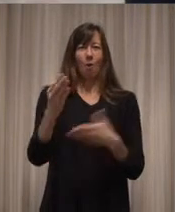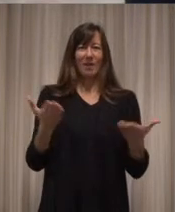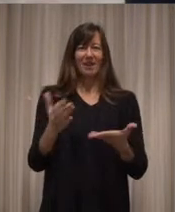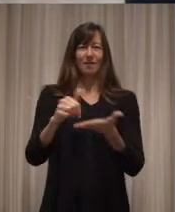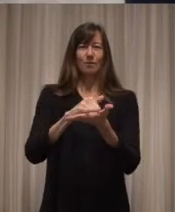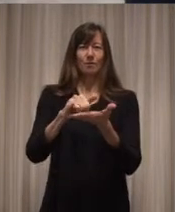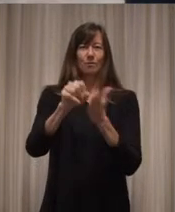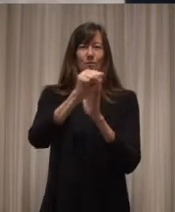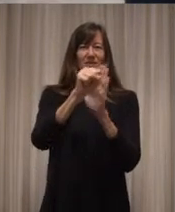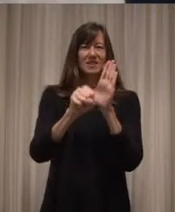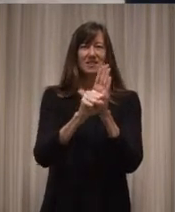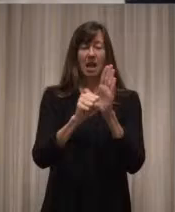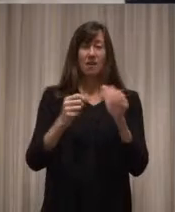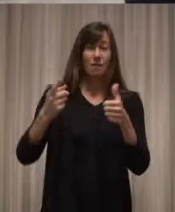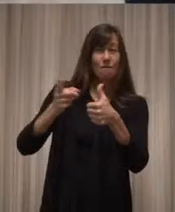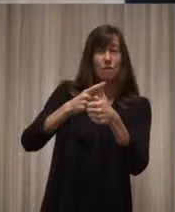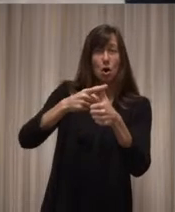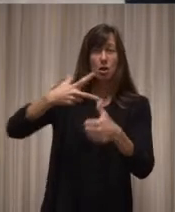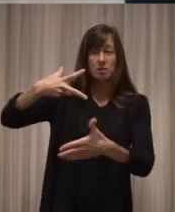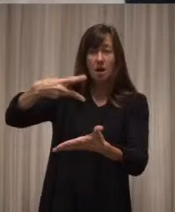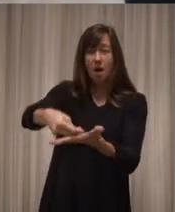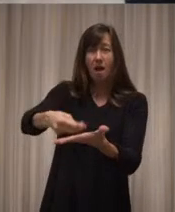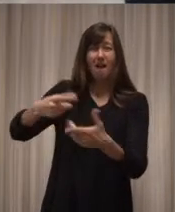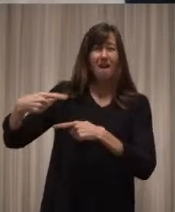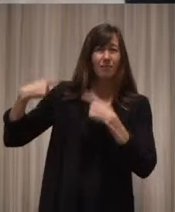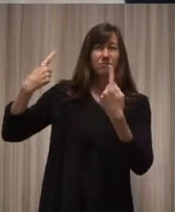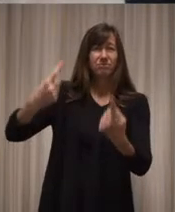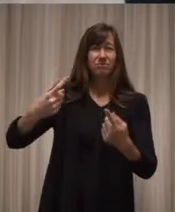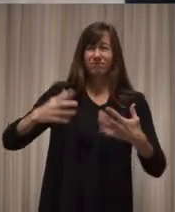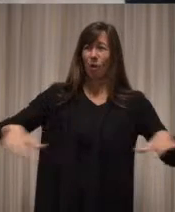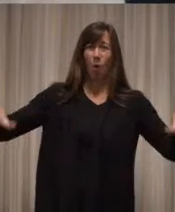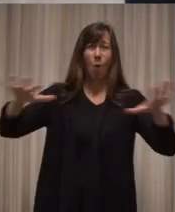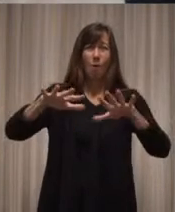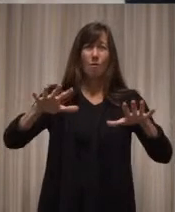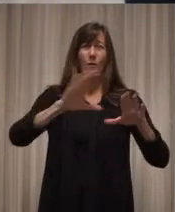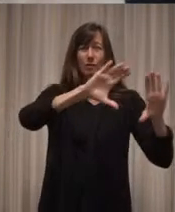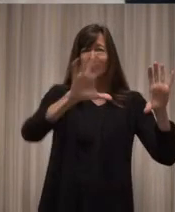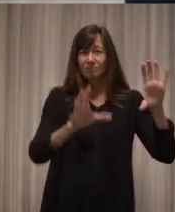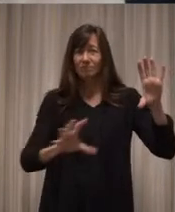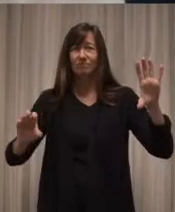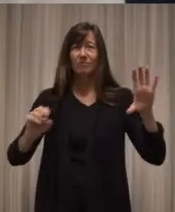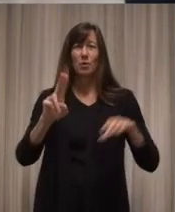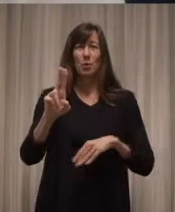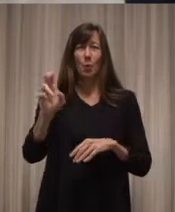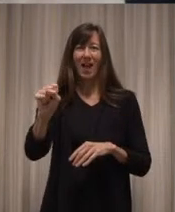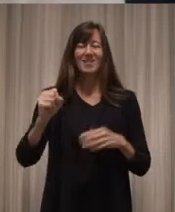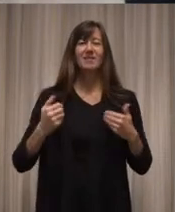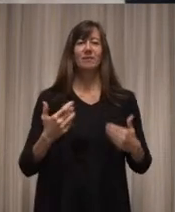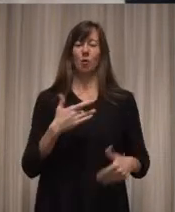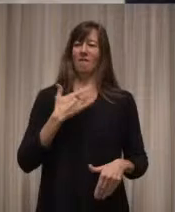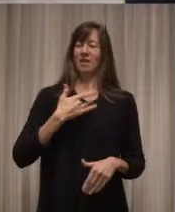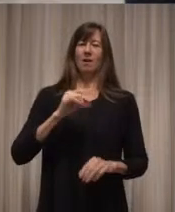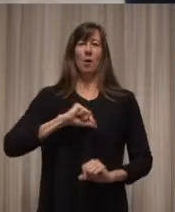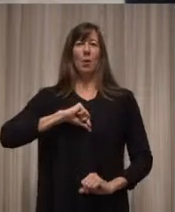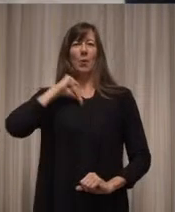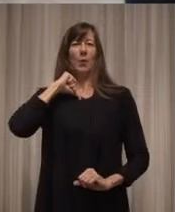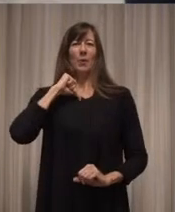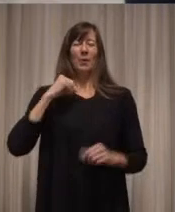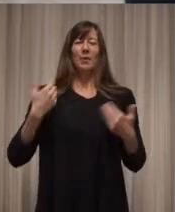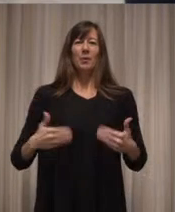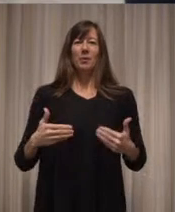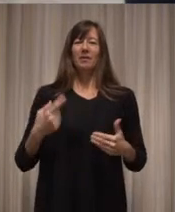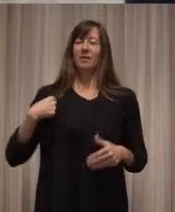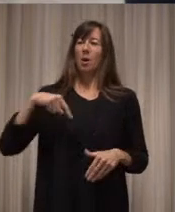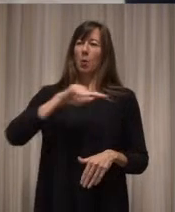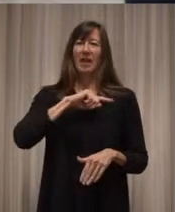dose in the entire country. So I felt a great sense of pride that we've moved so quickly on that, and a sense